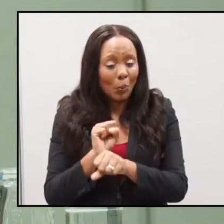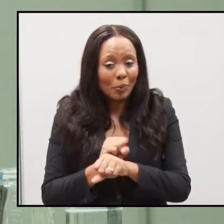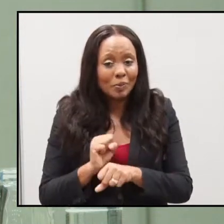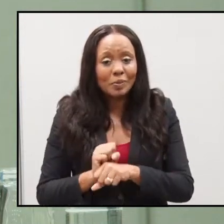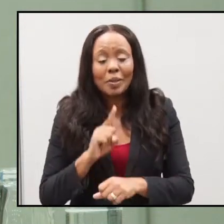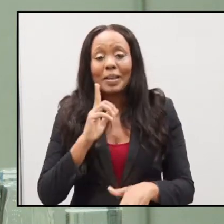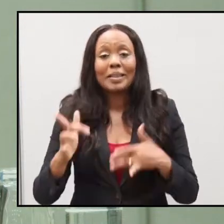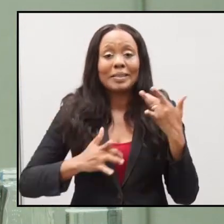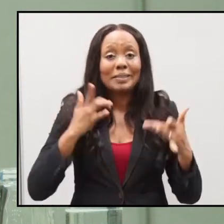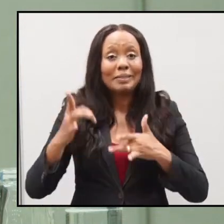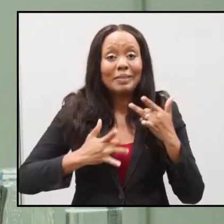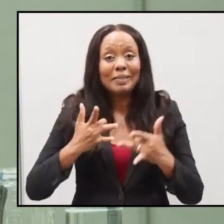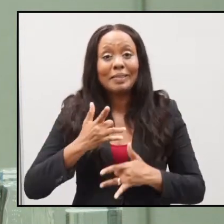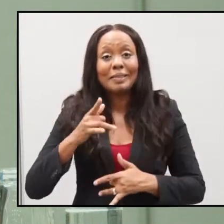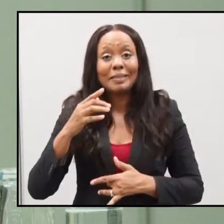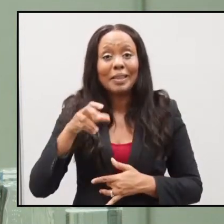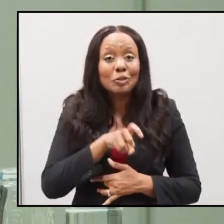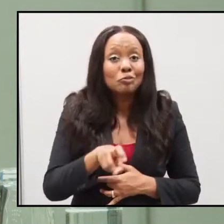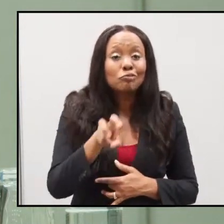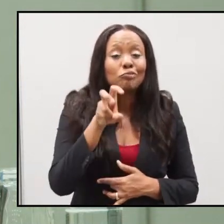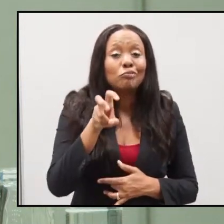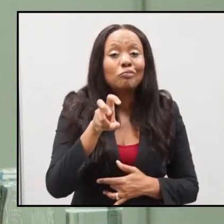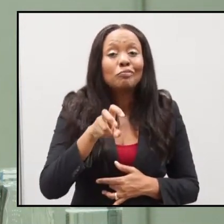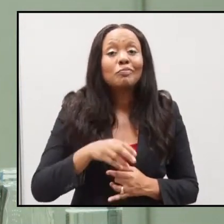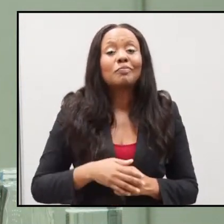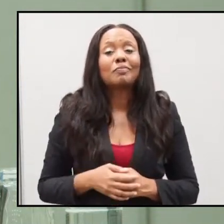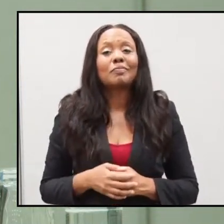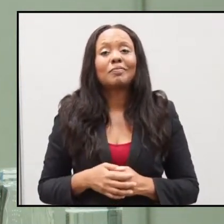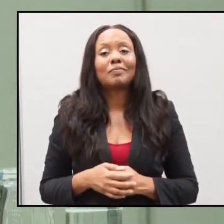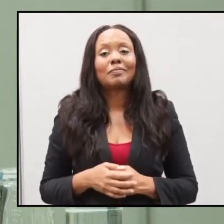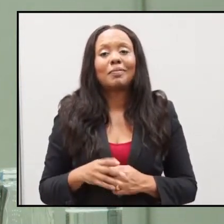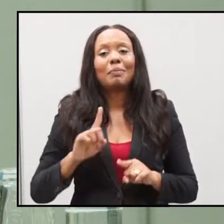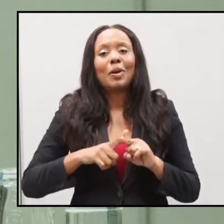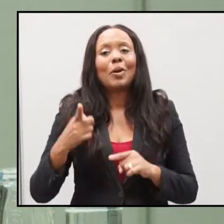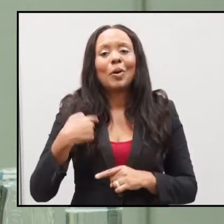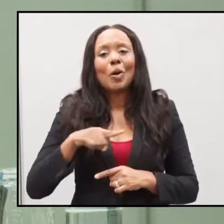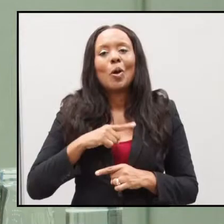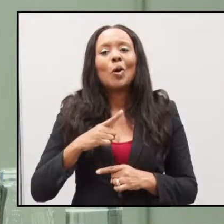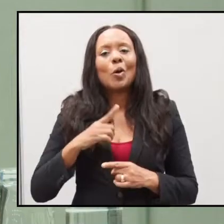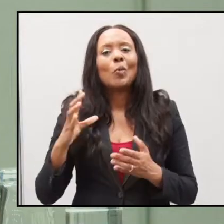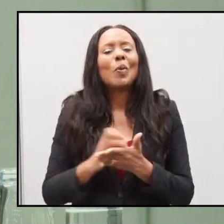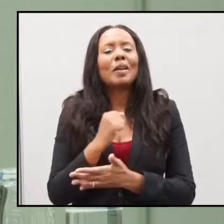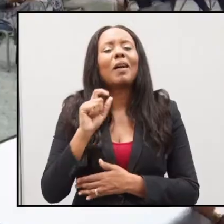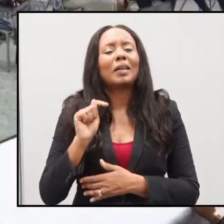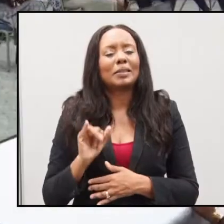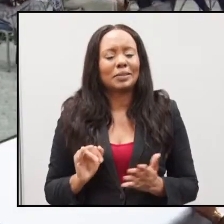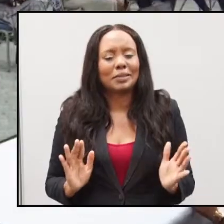exciting journey, but as our Prime Minister always says, we got this. Thank you.